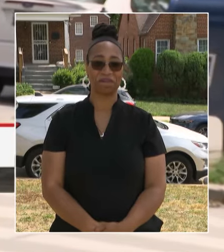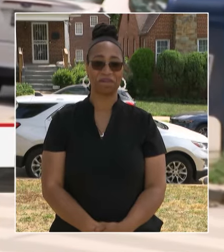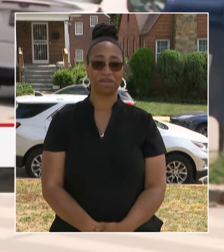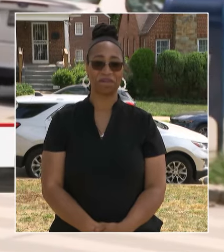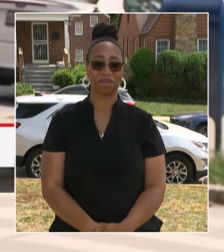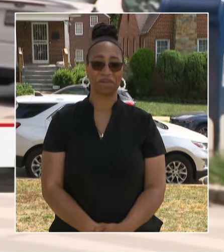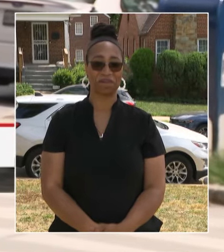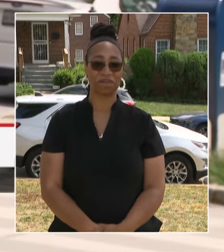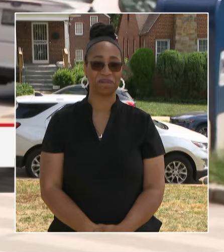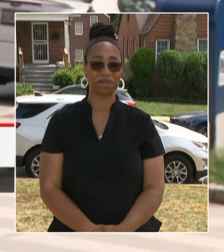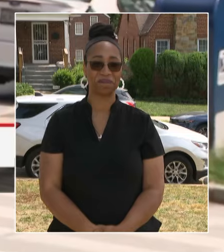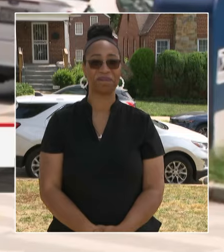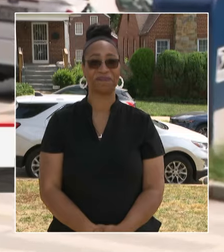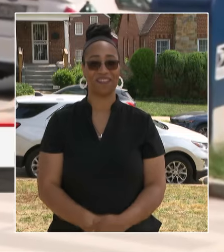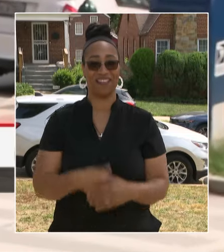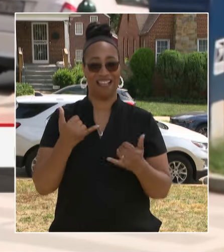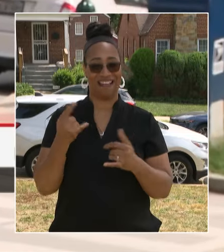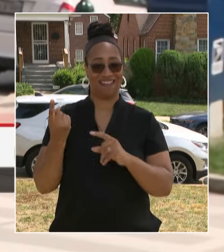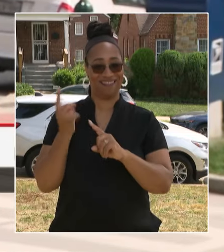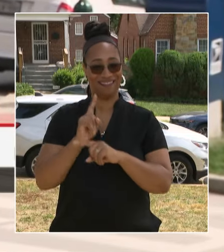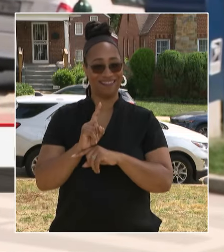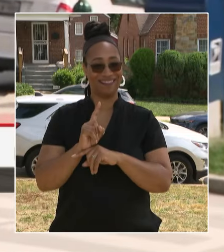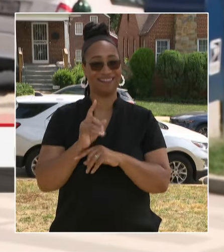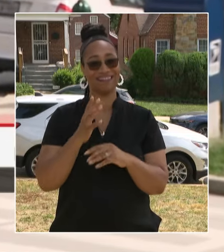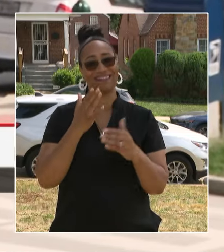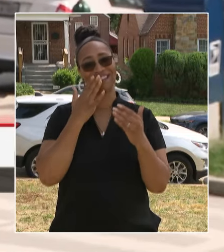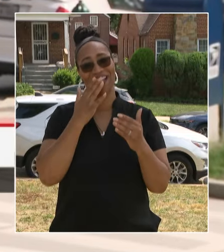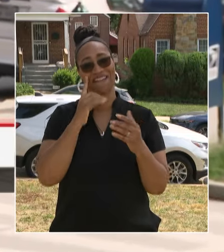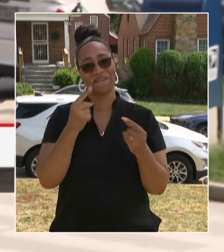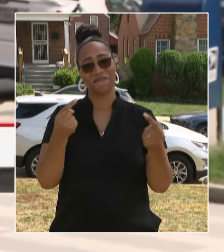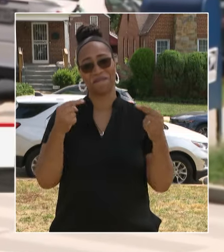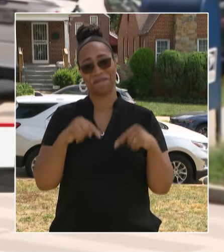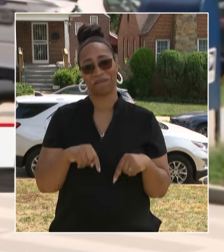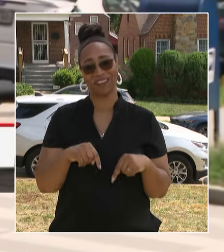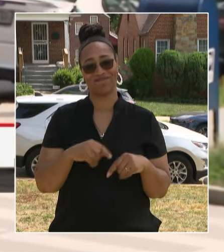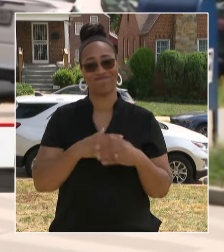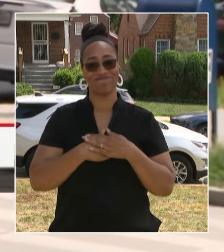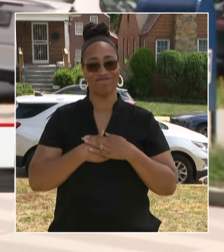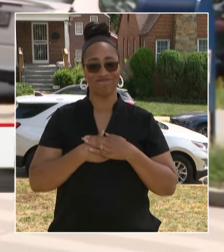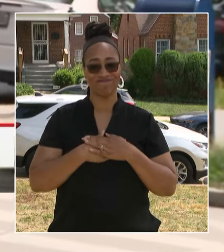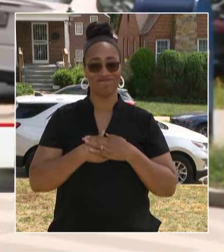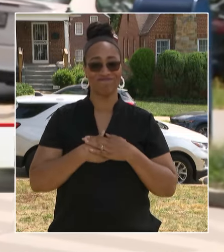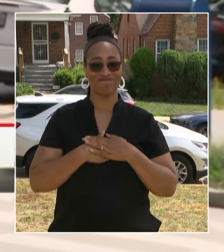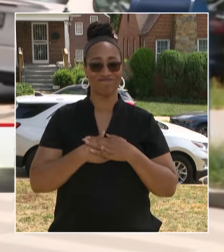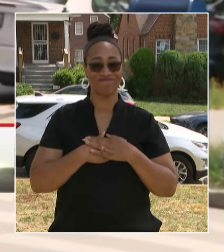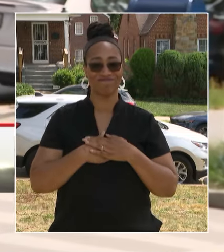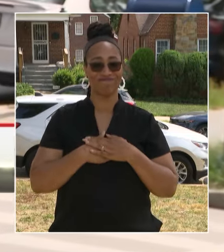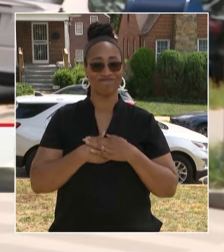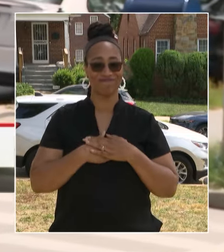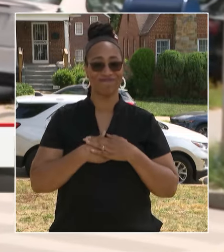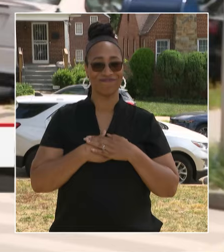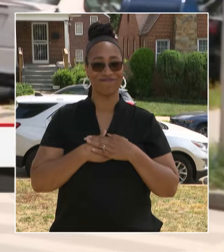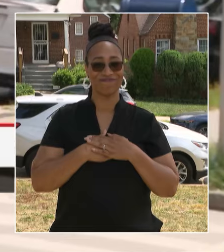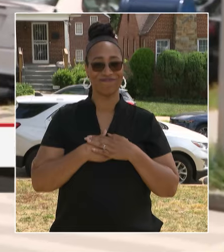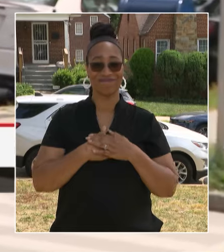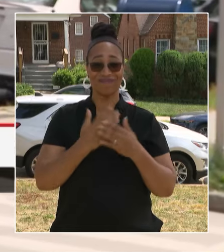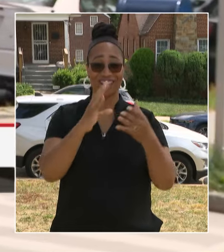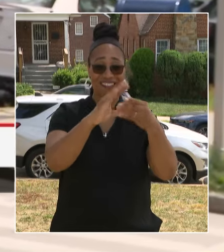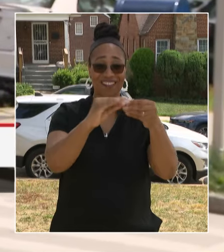Good morning, everyone. Thank you for being here. You know, listening to all of the memories